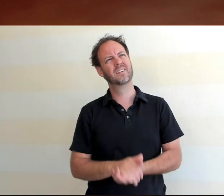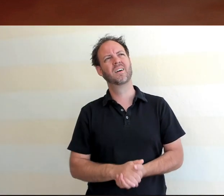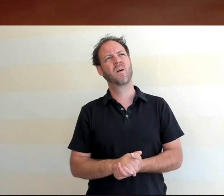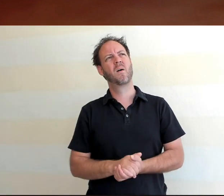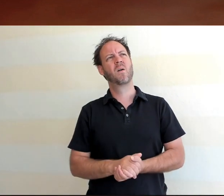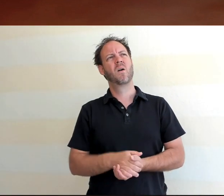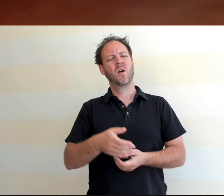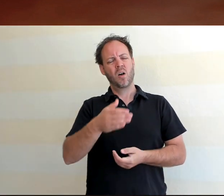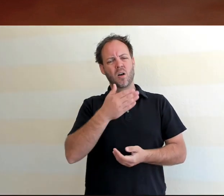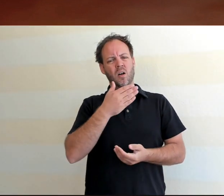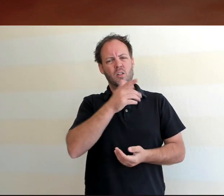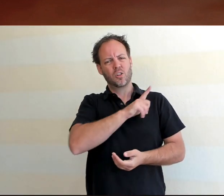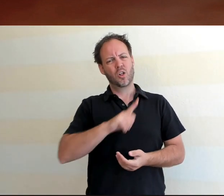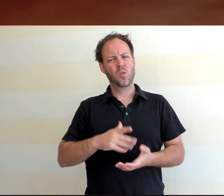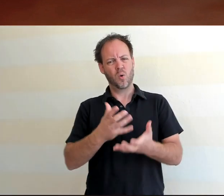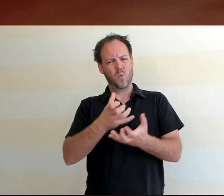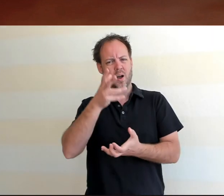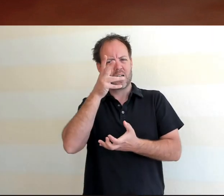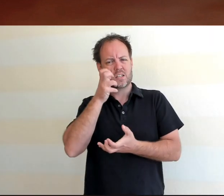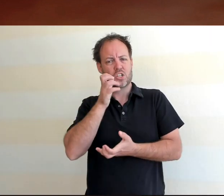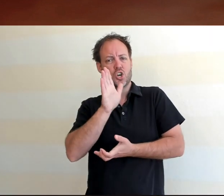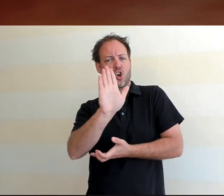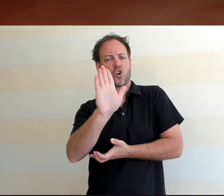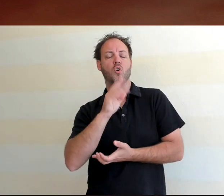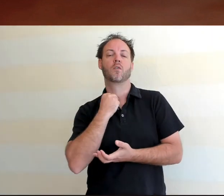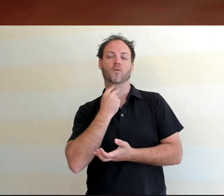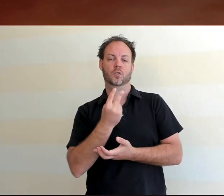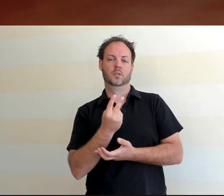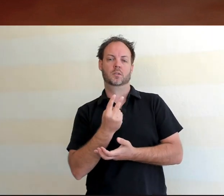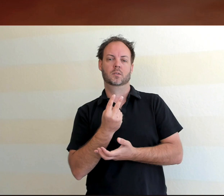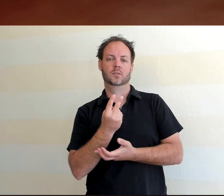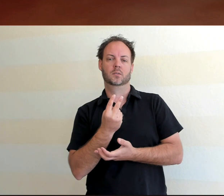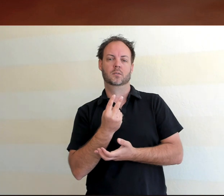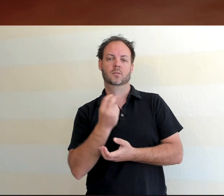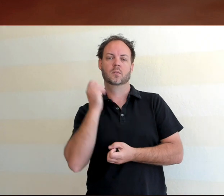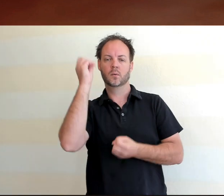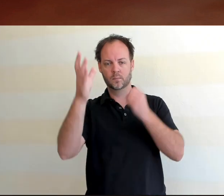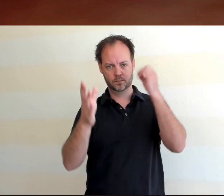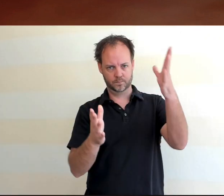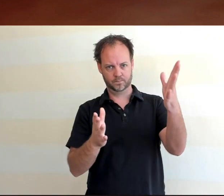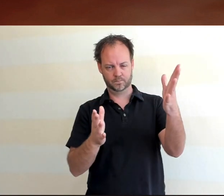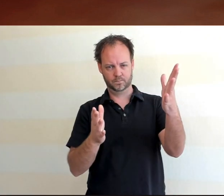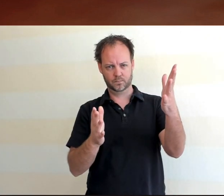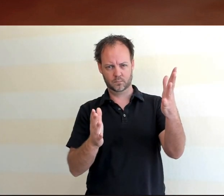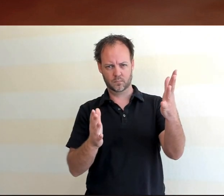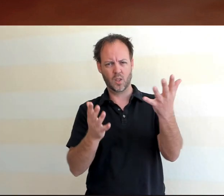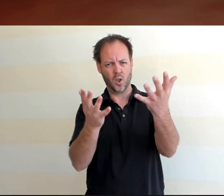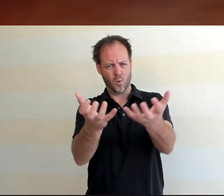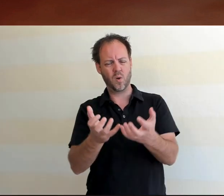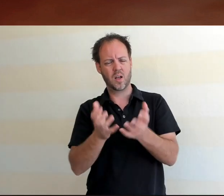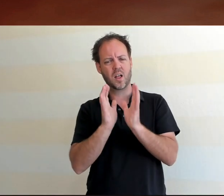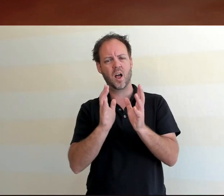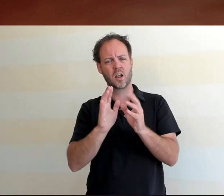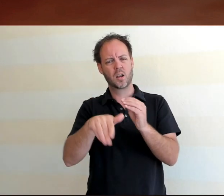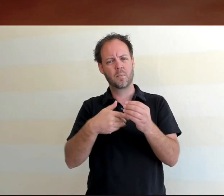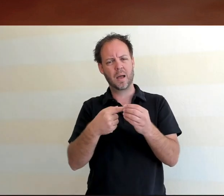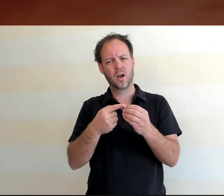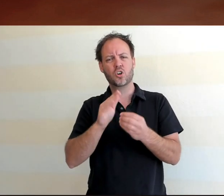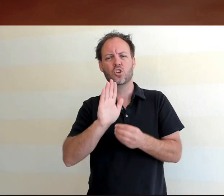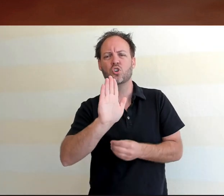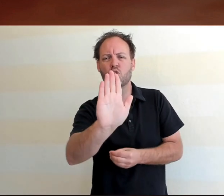the good Lord wants to hear your voice, and he wants you to talk to him about your